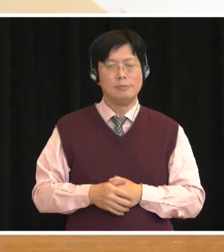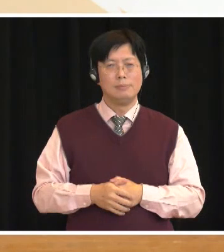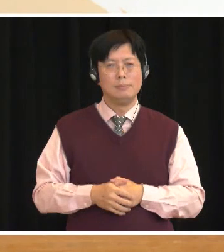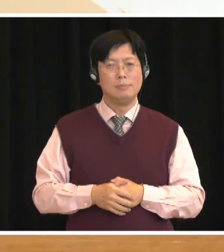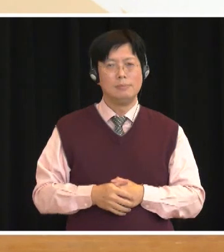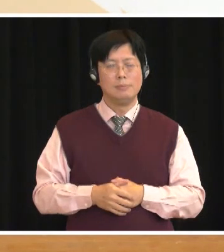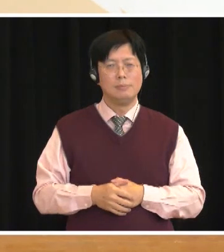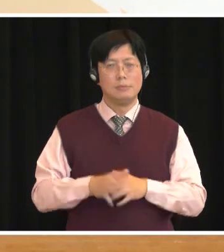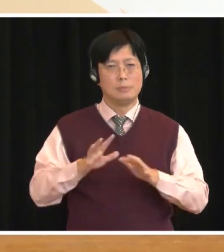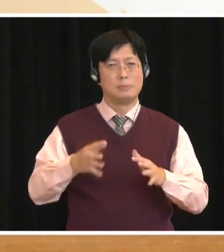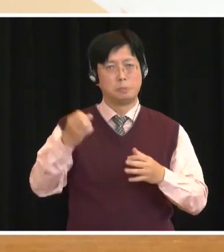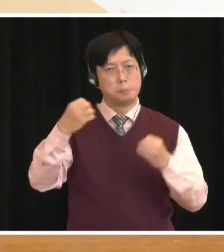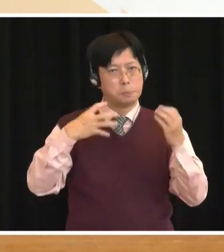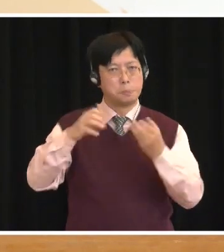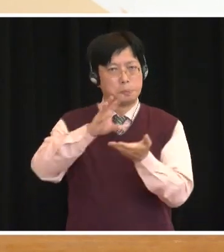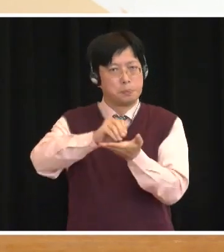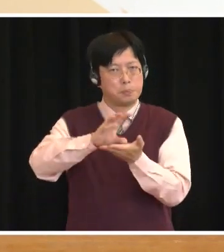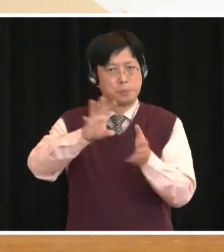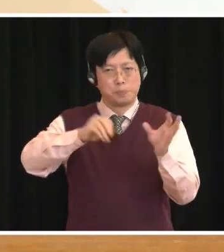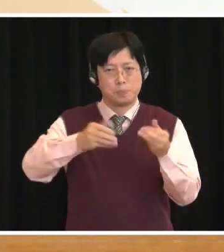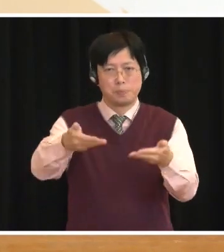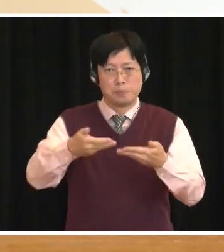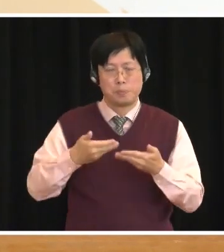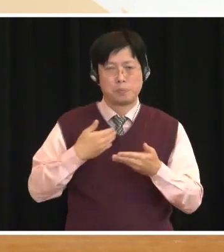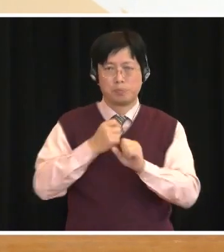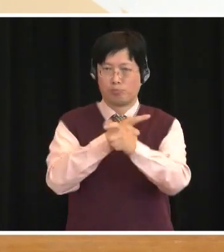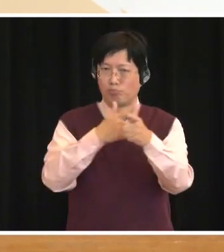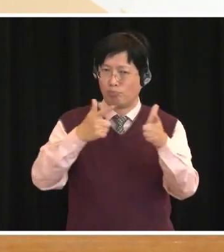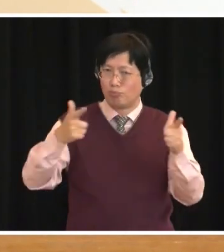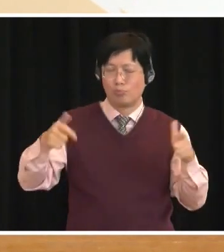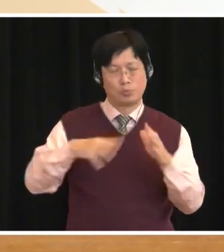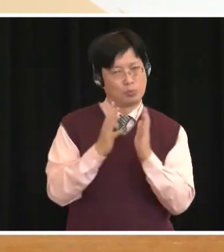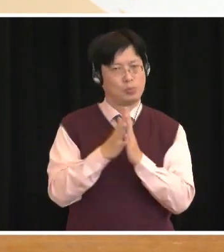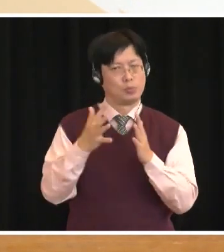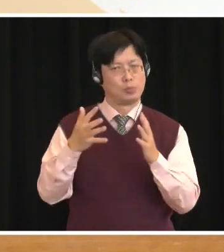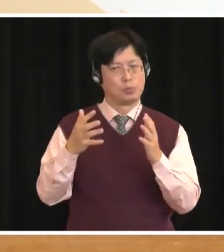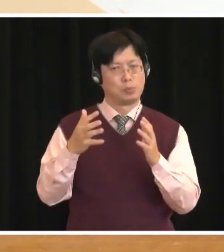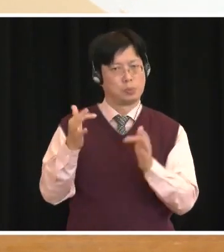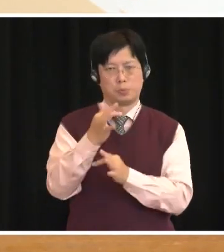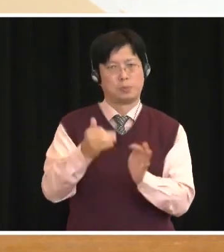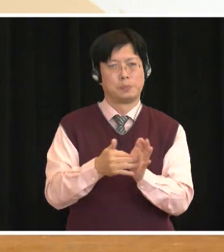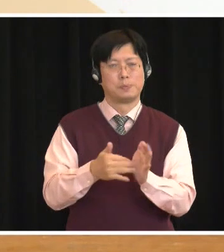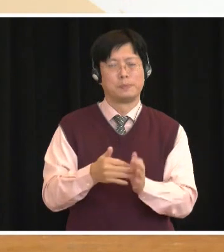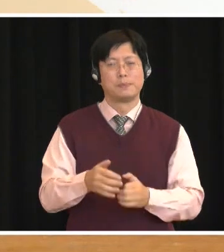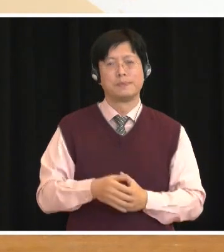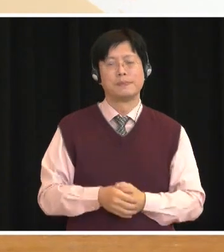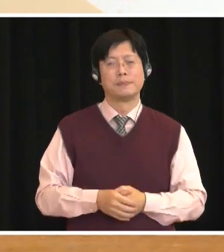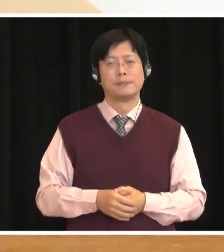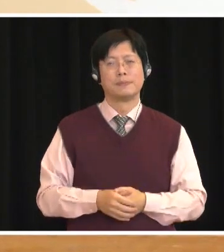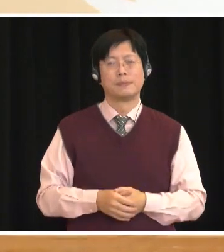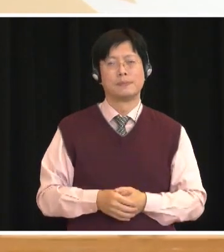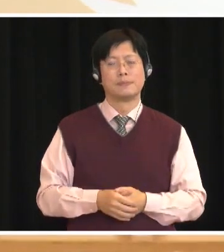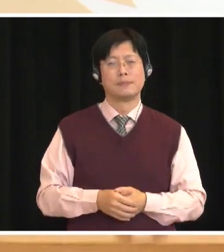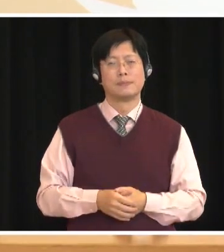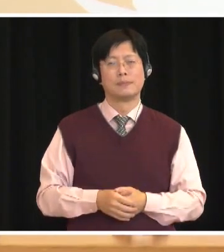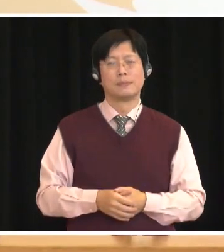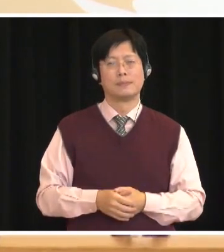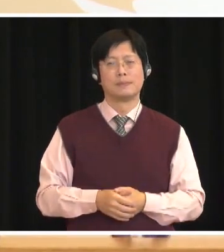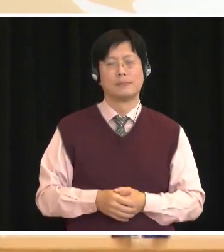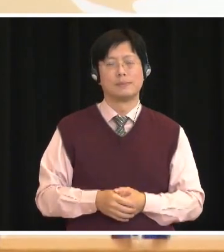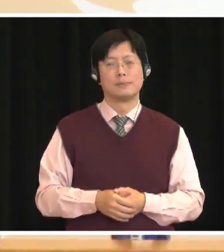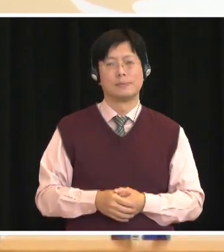issues. As you know, now in more than 9 hours, 10 hours